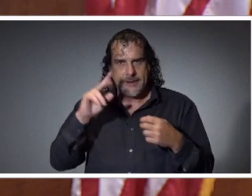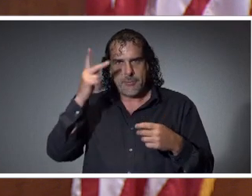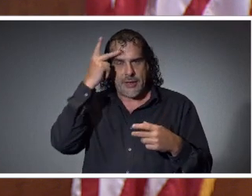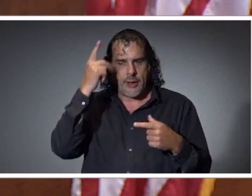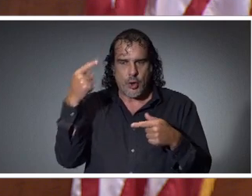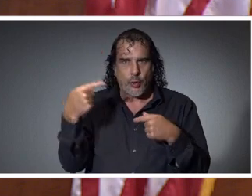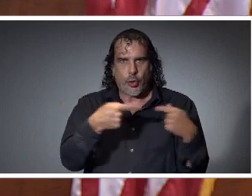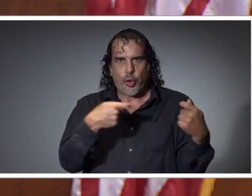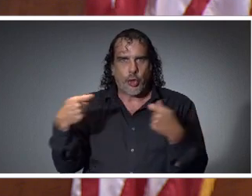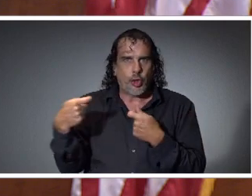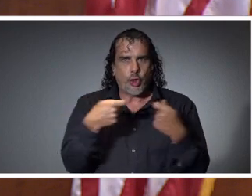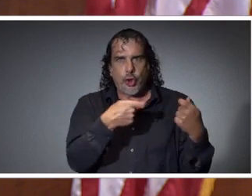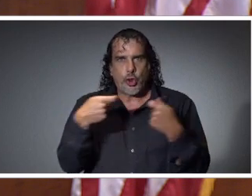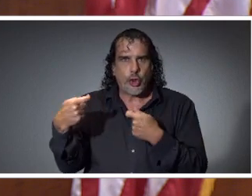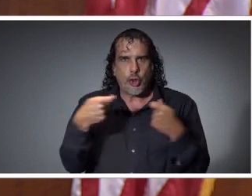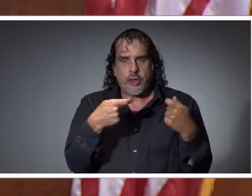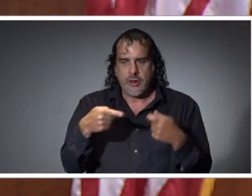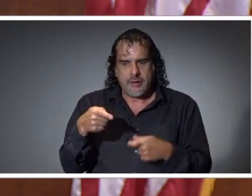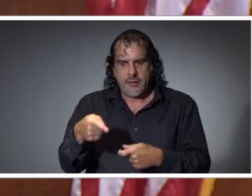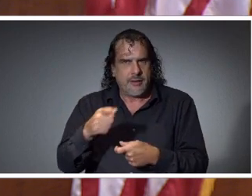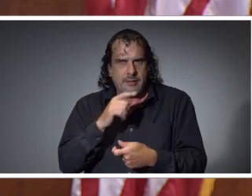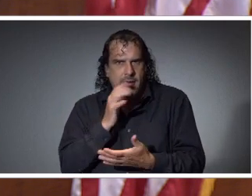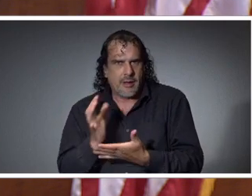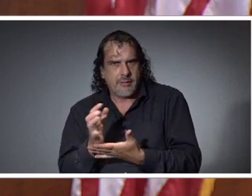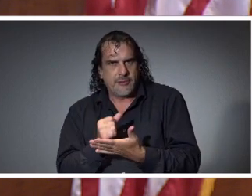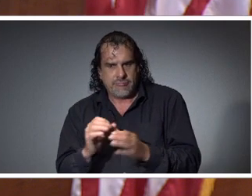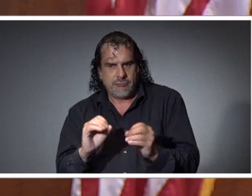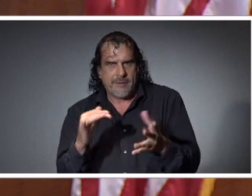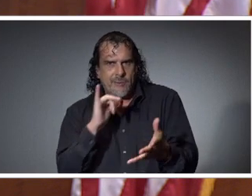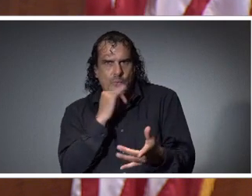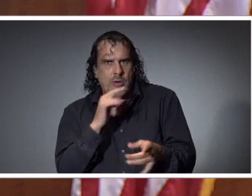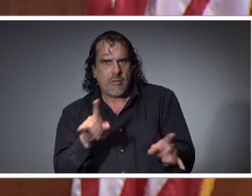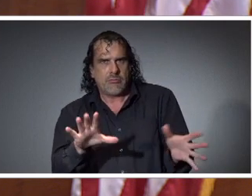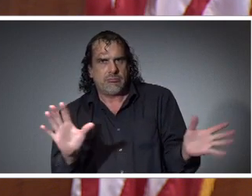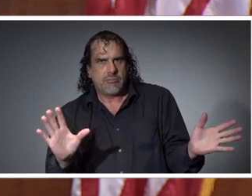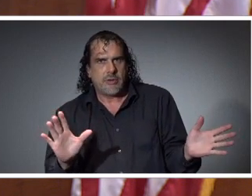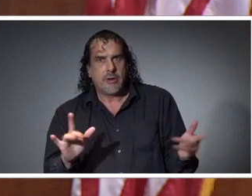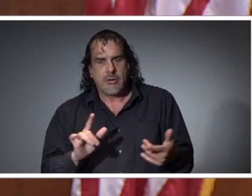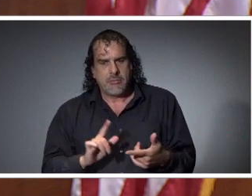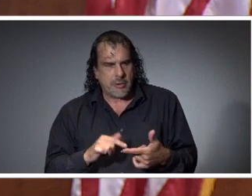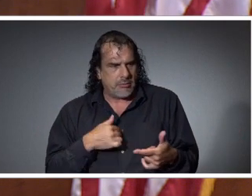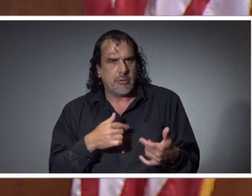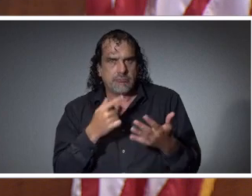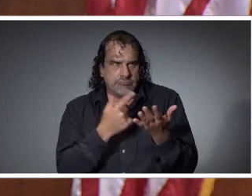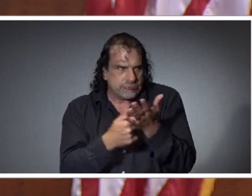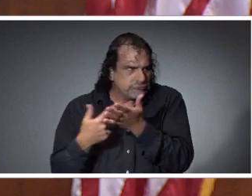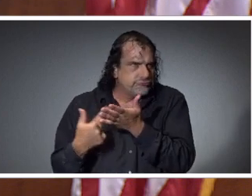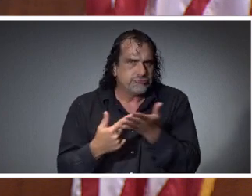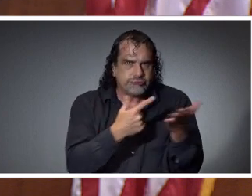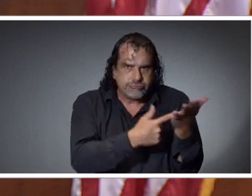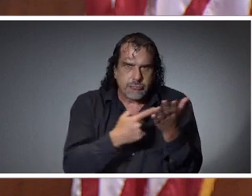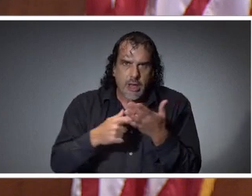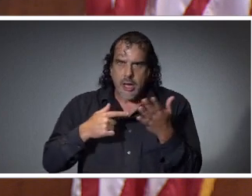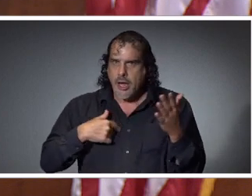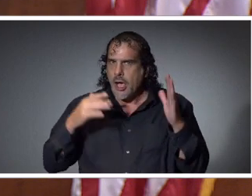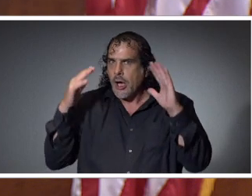that they did nothing to deserve. But we are continuing to have conversations, and I'm hopeful to